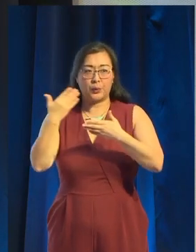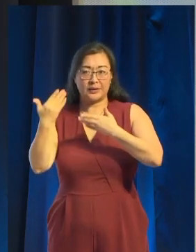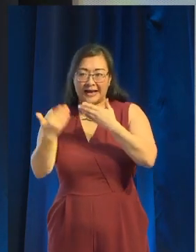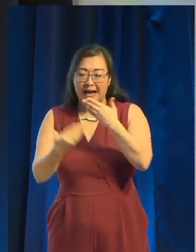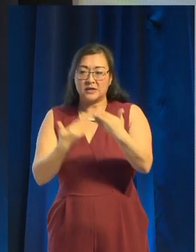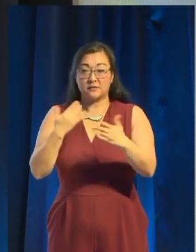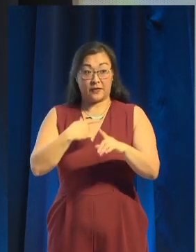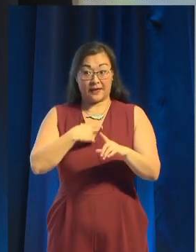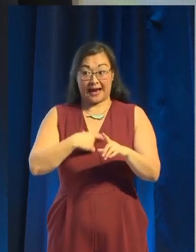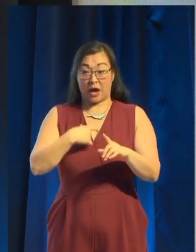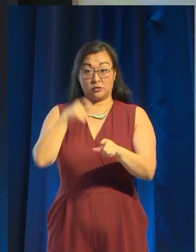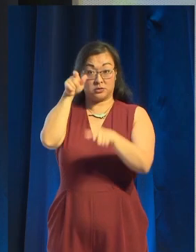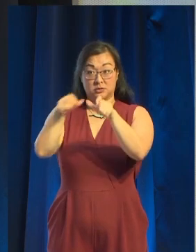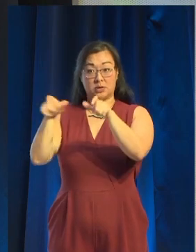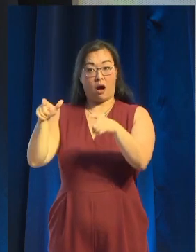are represented